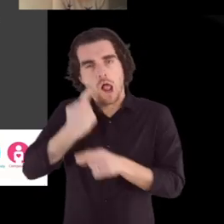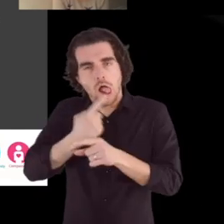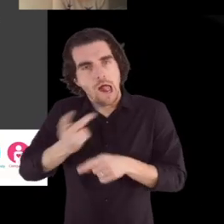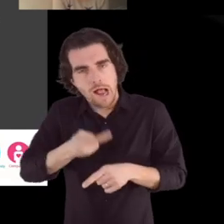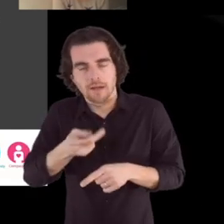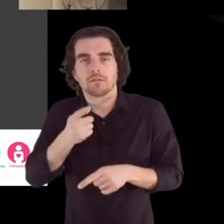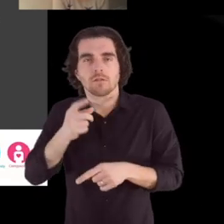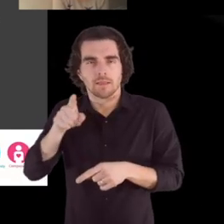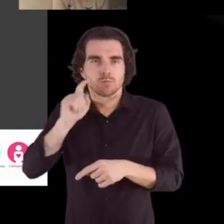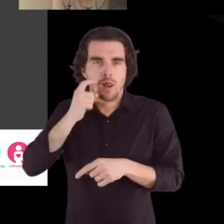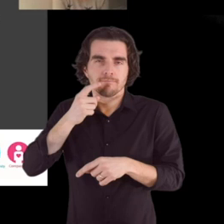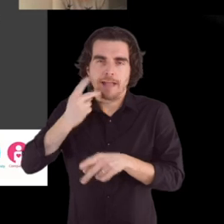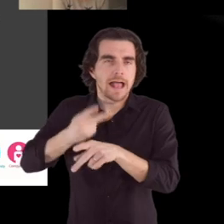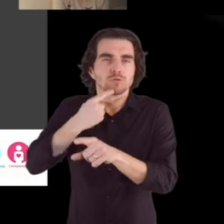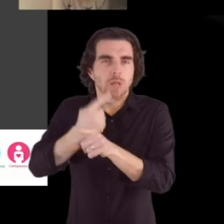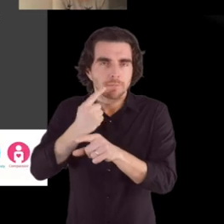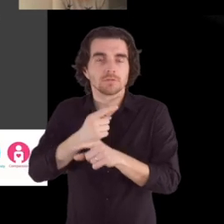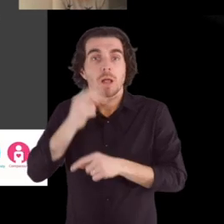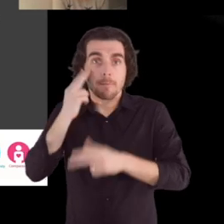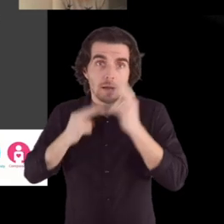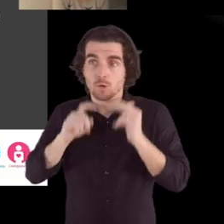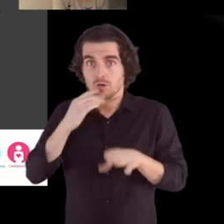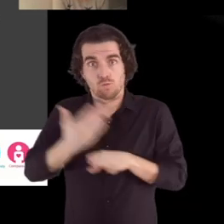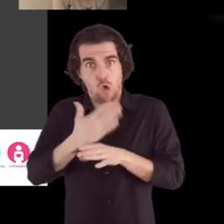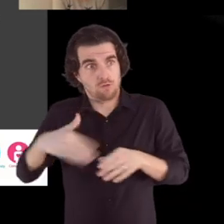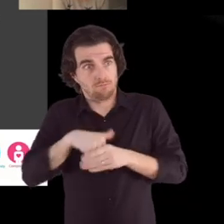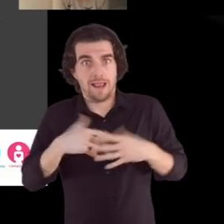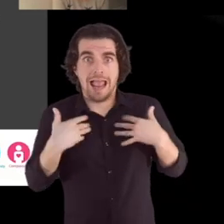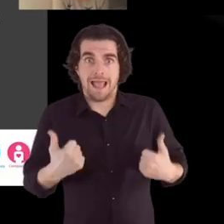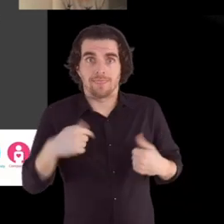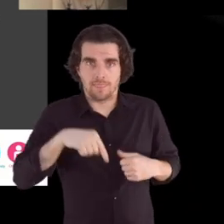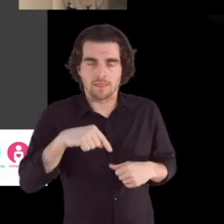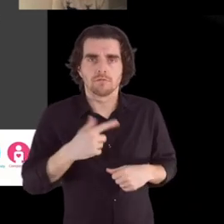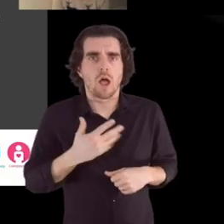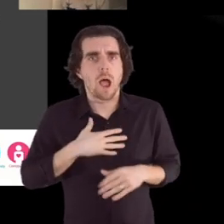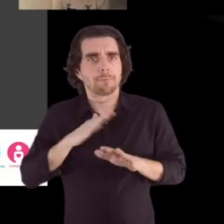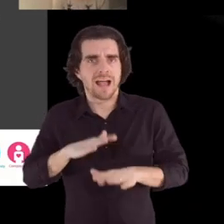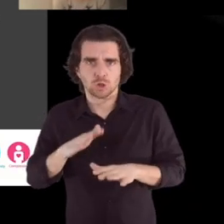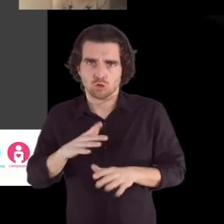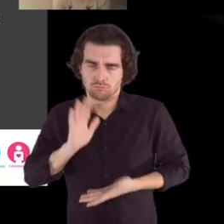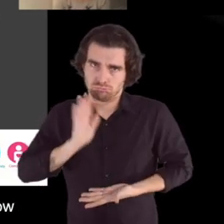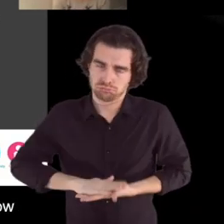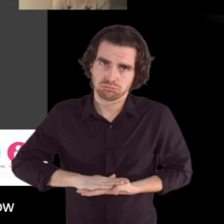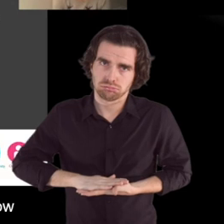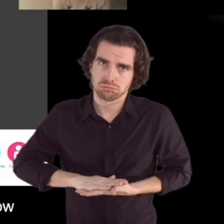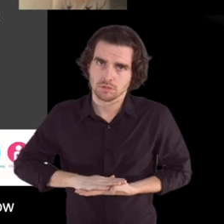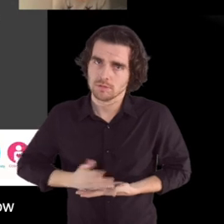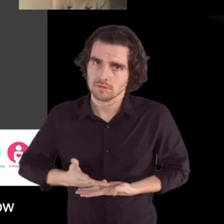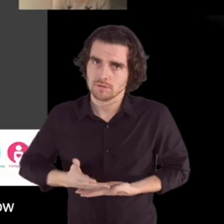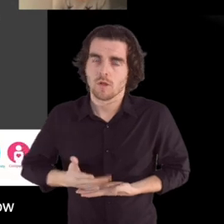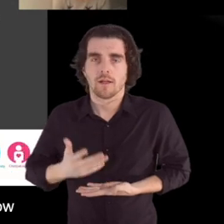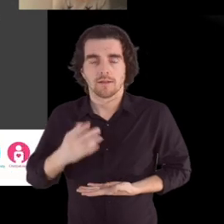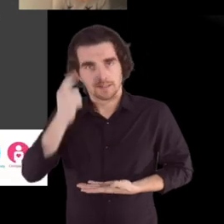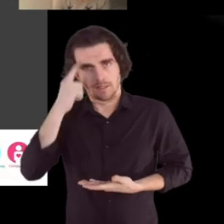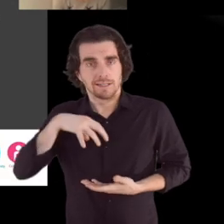into too much detail, but it's something that comes up again and again, and especially for people in the healthcare industry. And compassion fatigue,